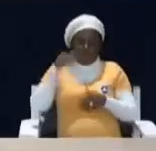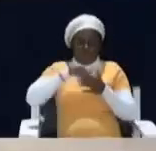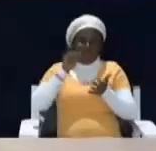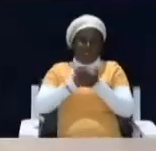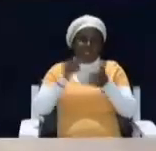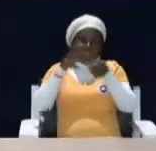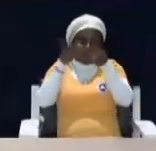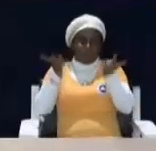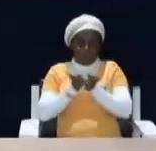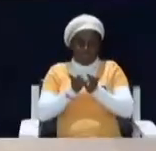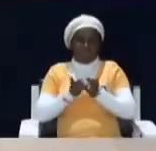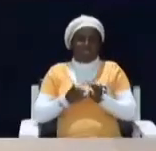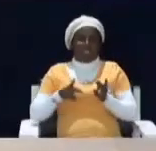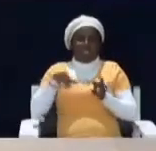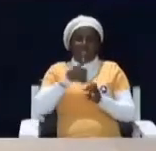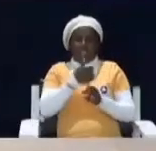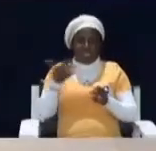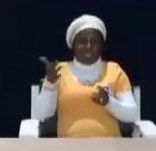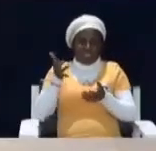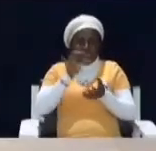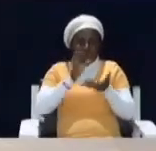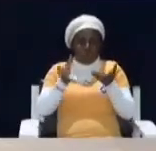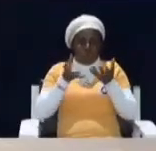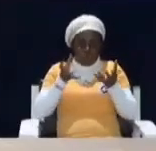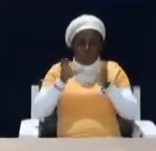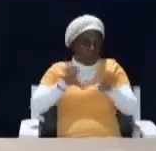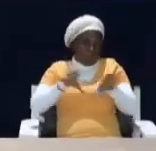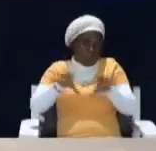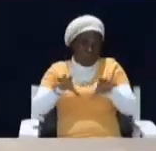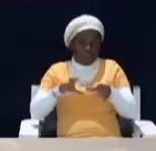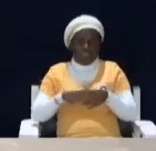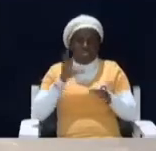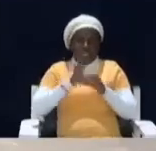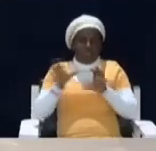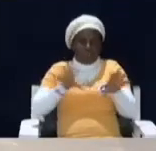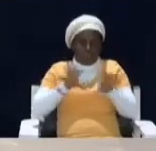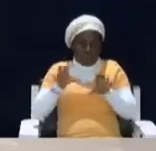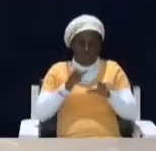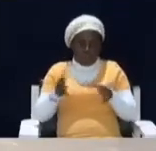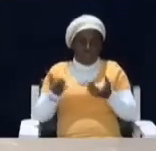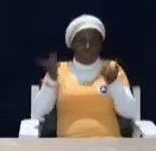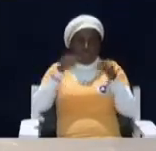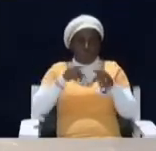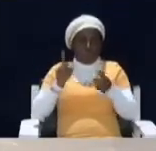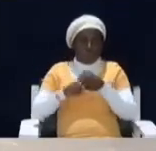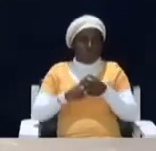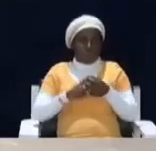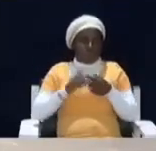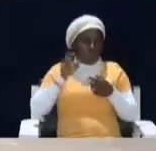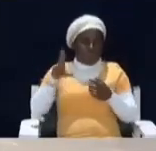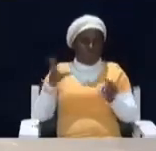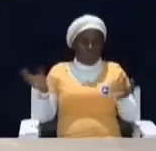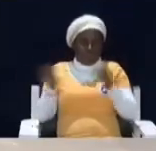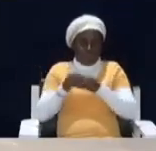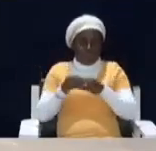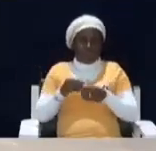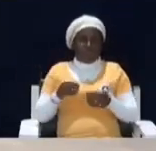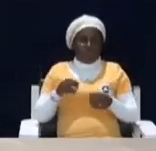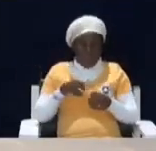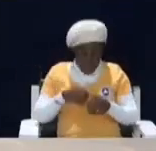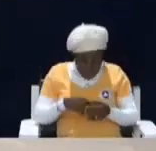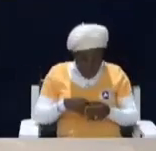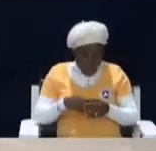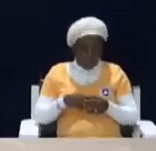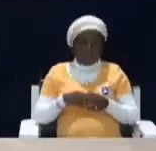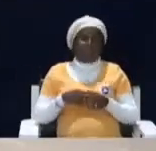place, anything they want to do, if they want to do anything, they will come to my office. They came down, they bowed down before